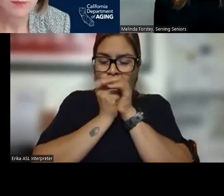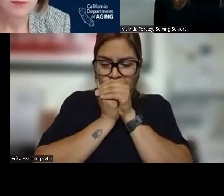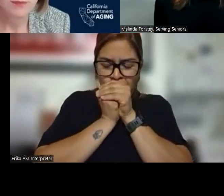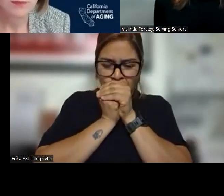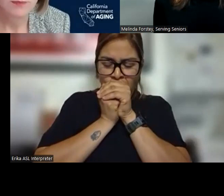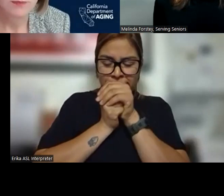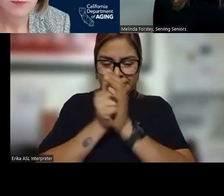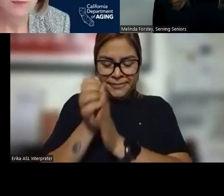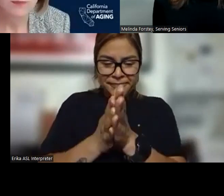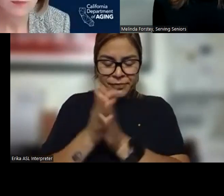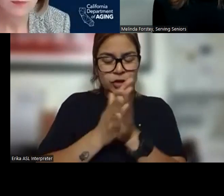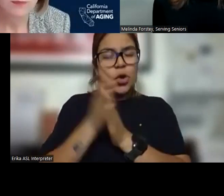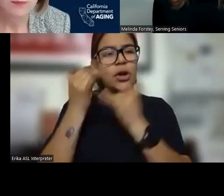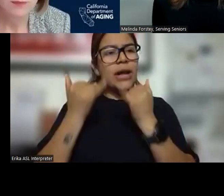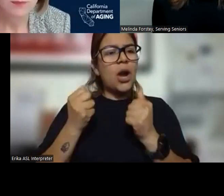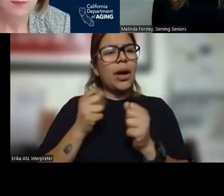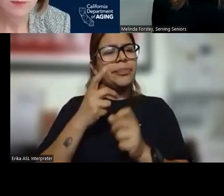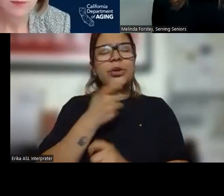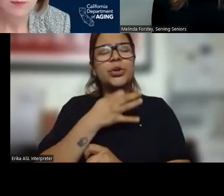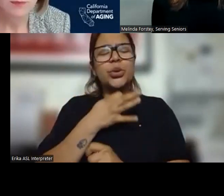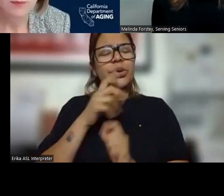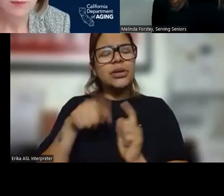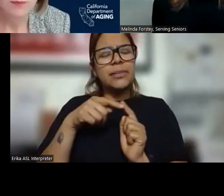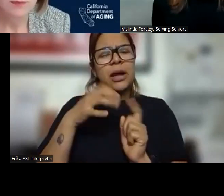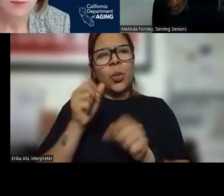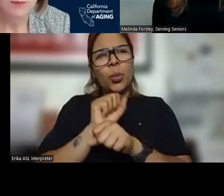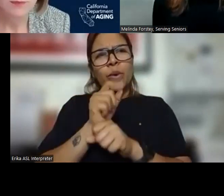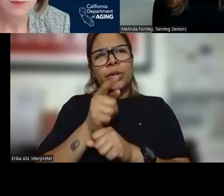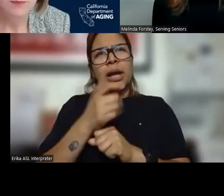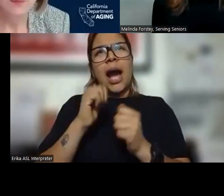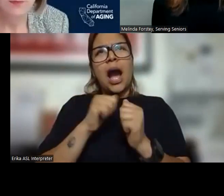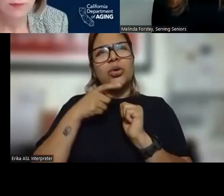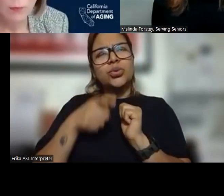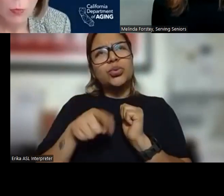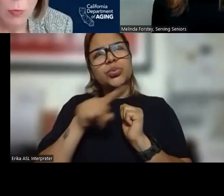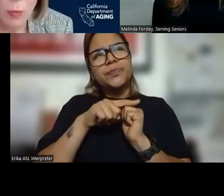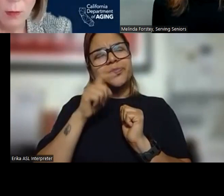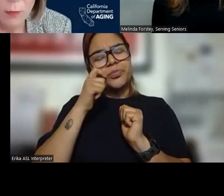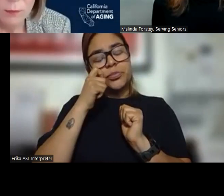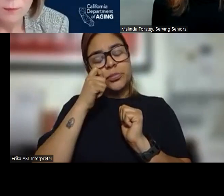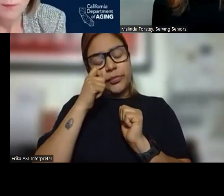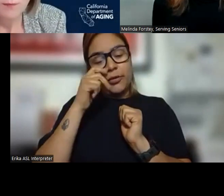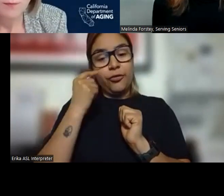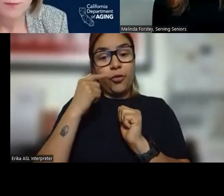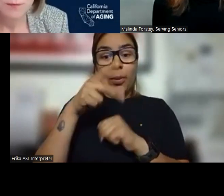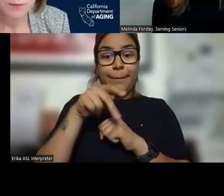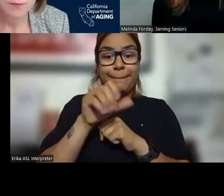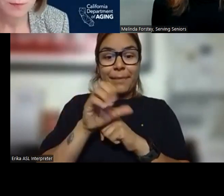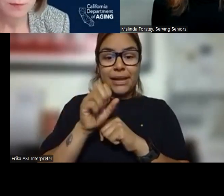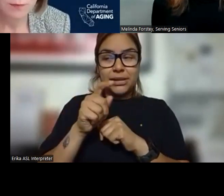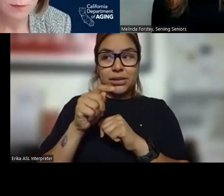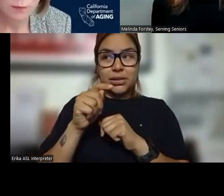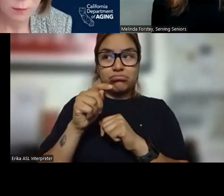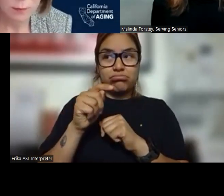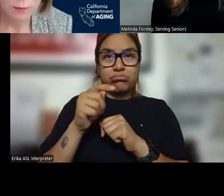context of your work, how often you're referring some of your individuals to PACE providers and or partnering